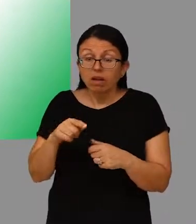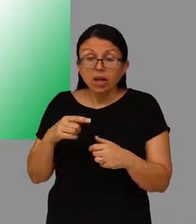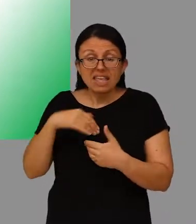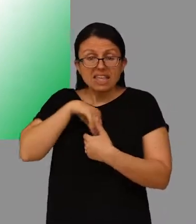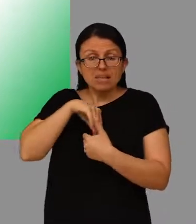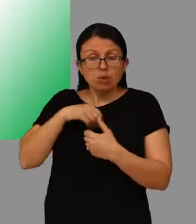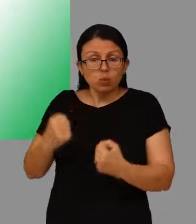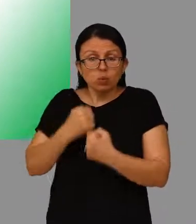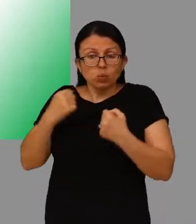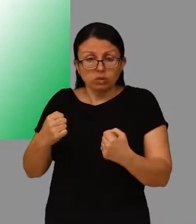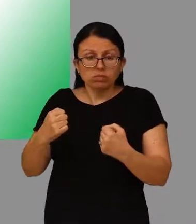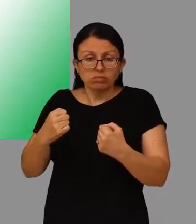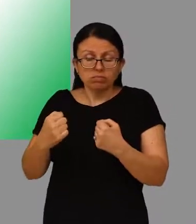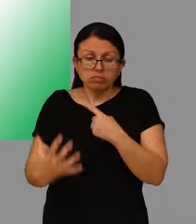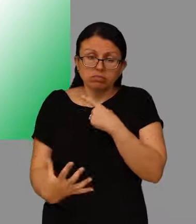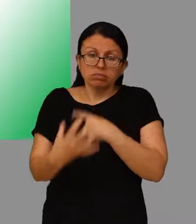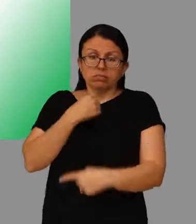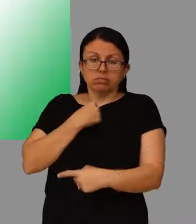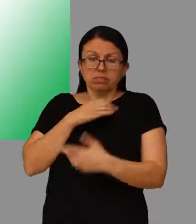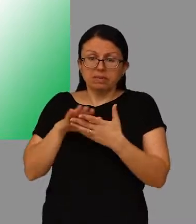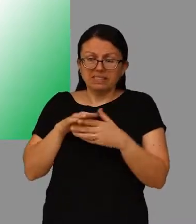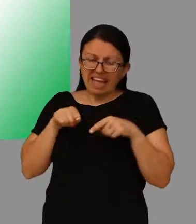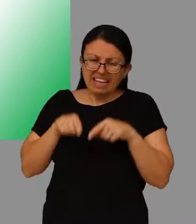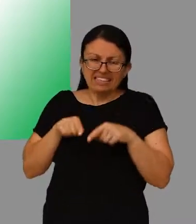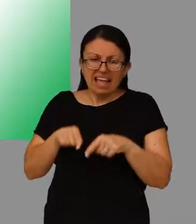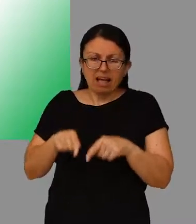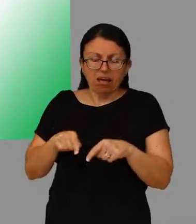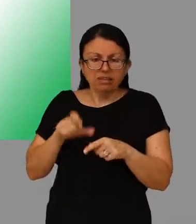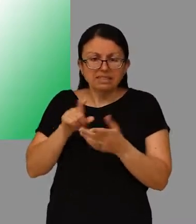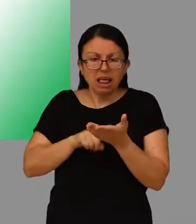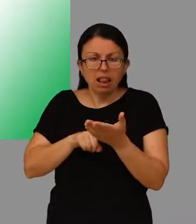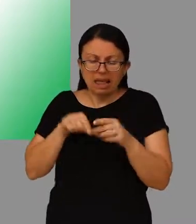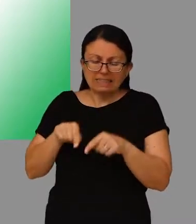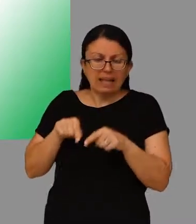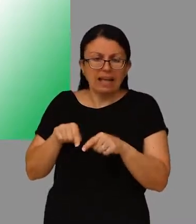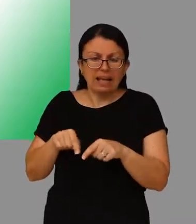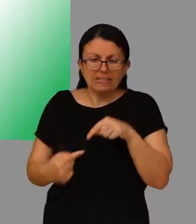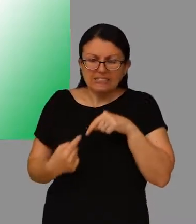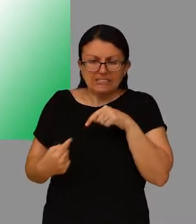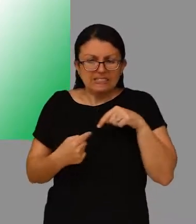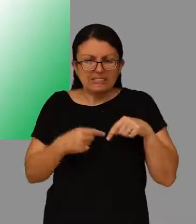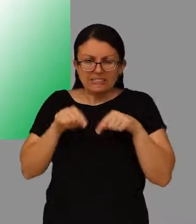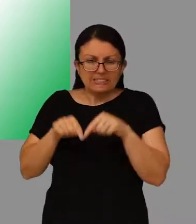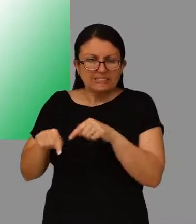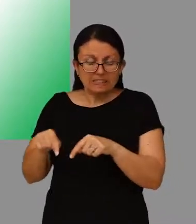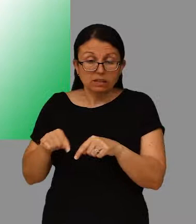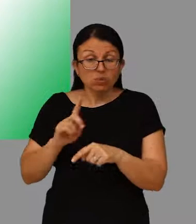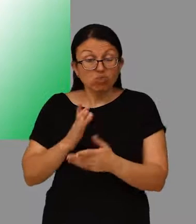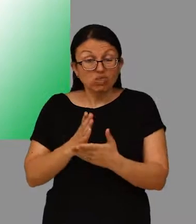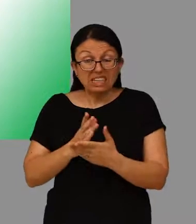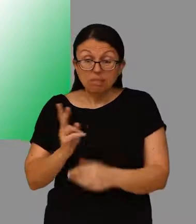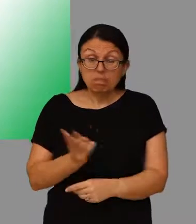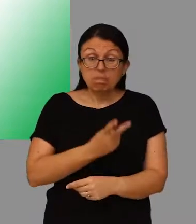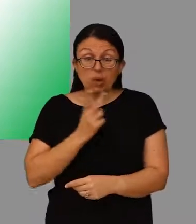immune system into overdrive so that your body is actually attacking the cancer cells. For both immunotherapy